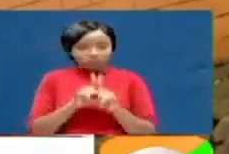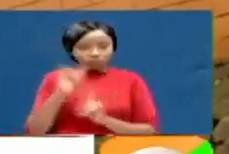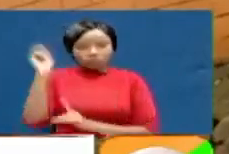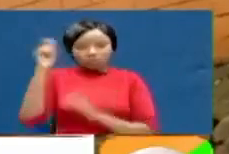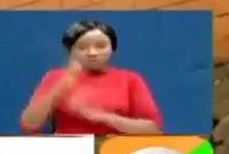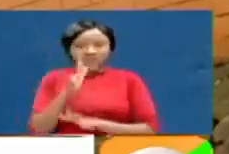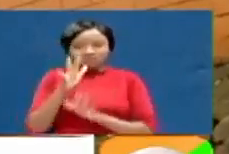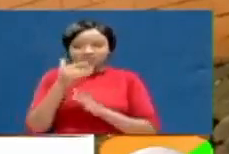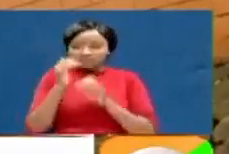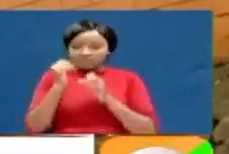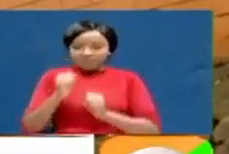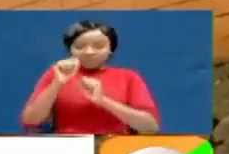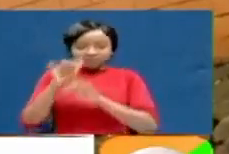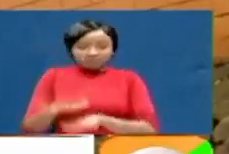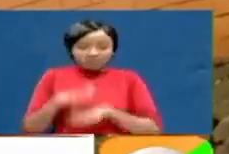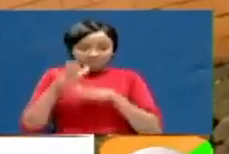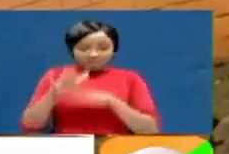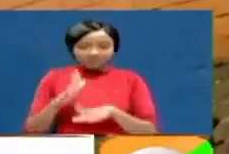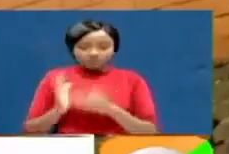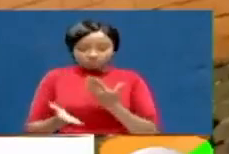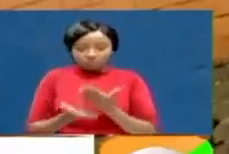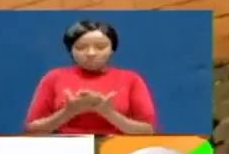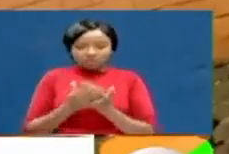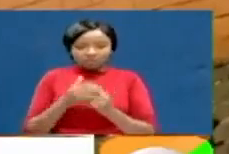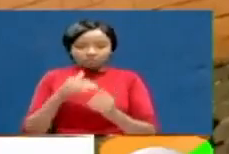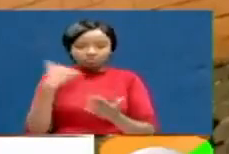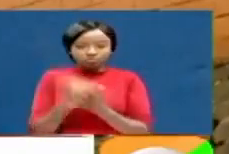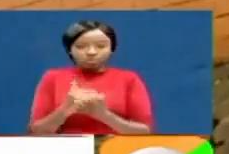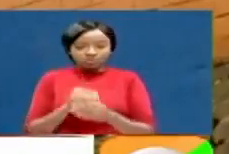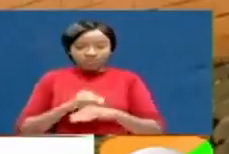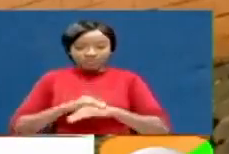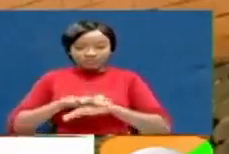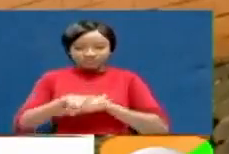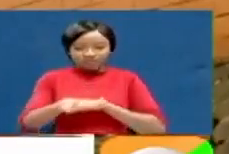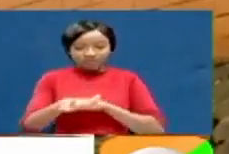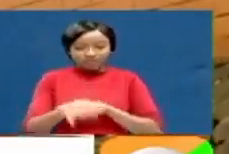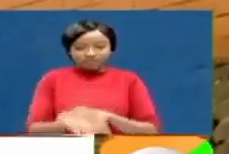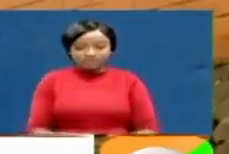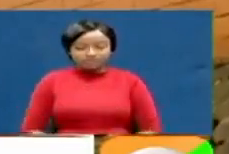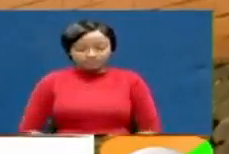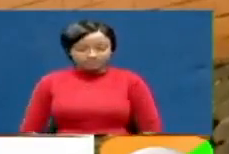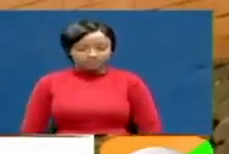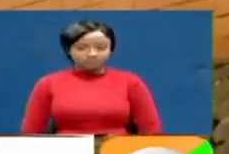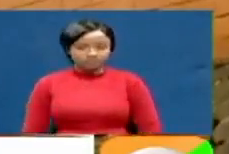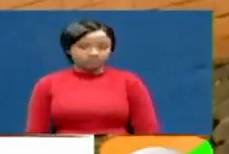careful in order to break the transmission chain. Chemutai Goin, Citizen TV, Nairobi.